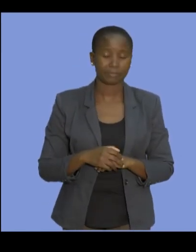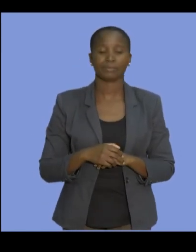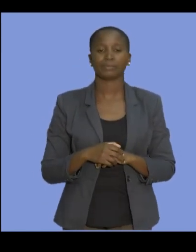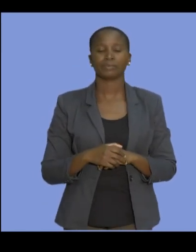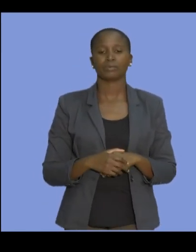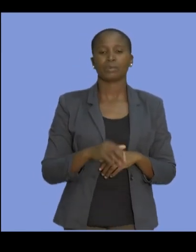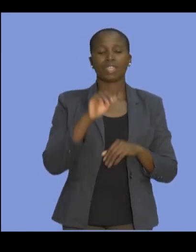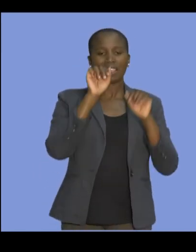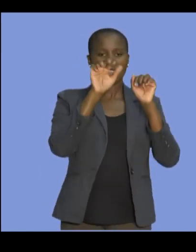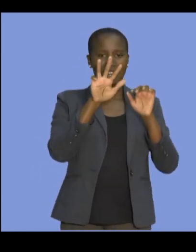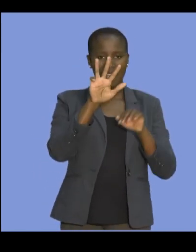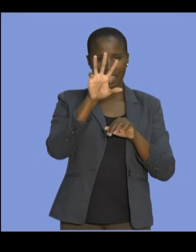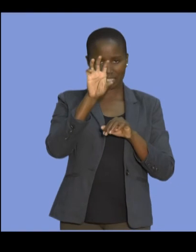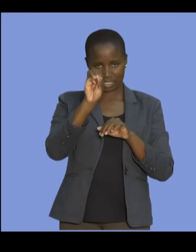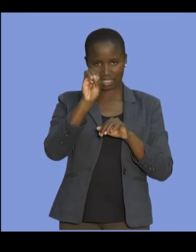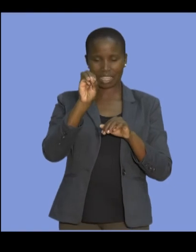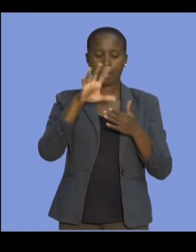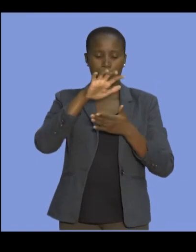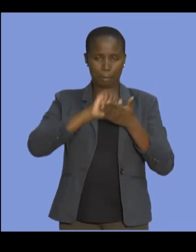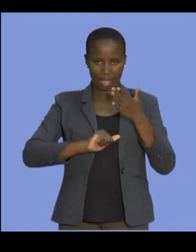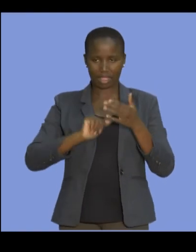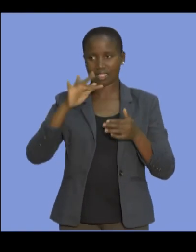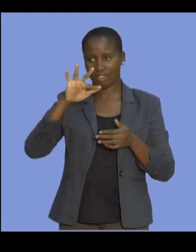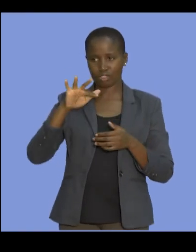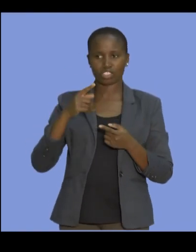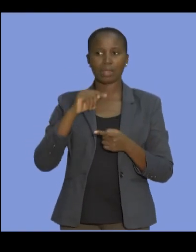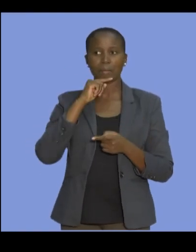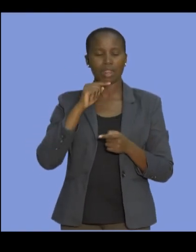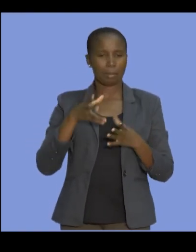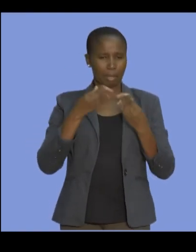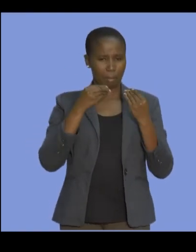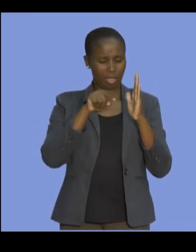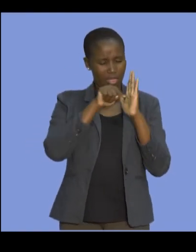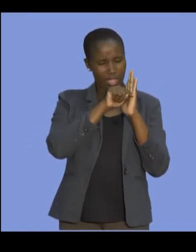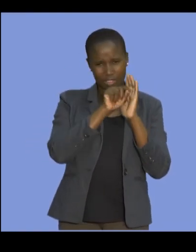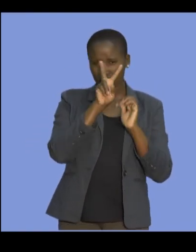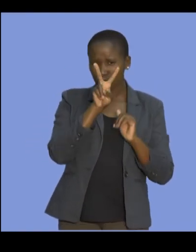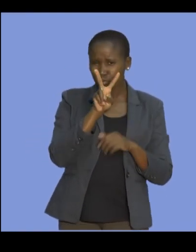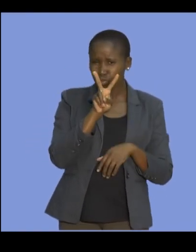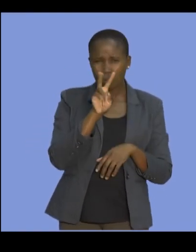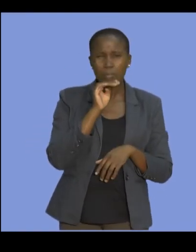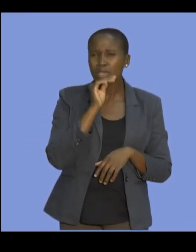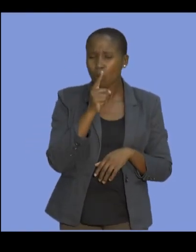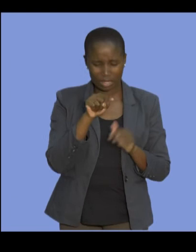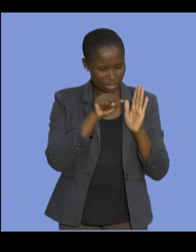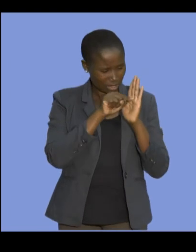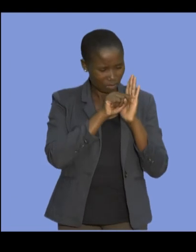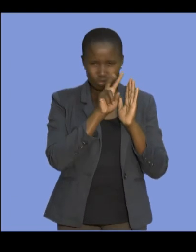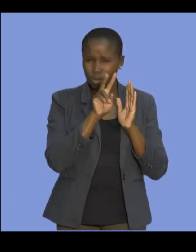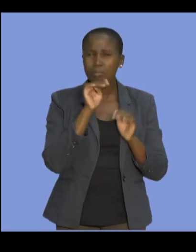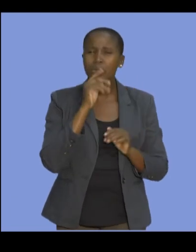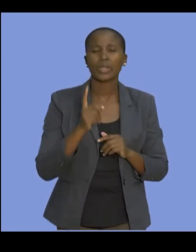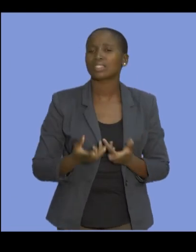19 minus the average, we're getting negative 2. What does it mean? This is negative